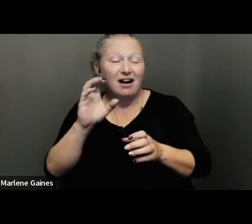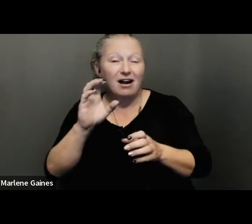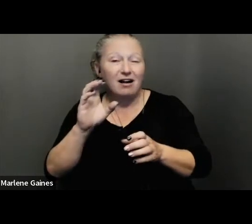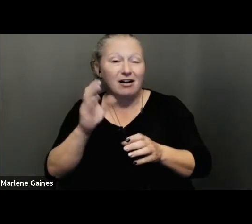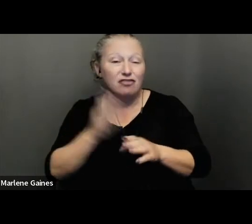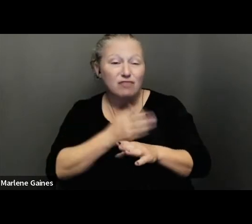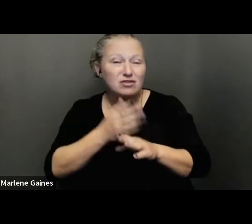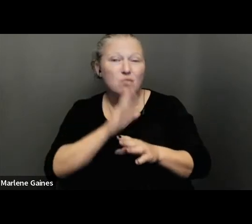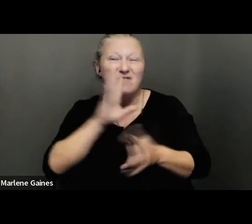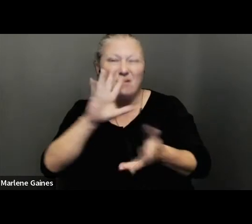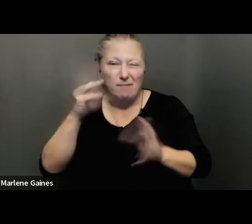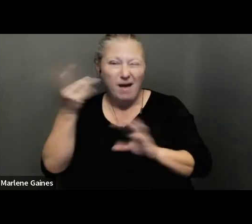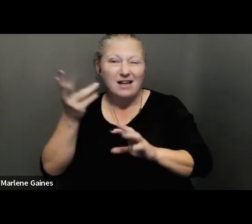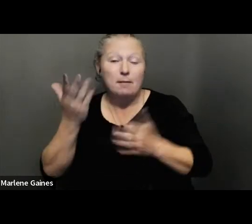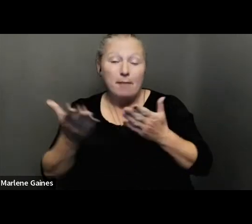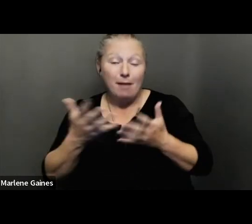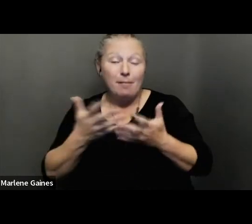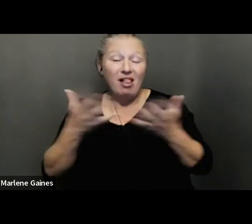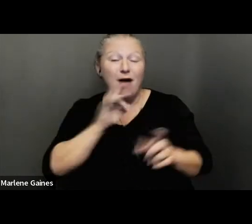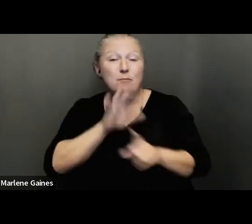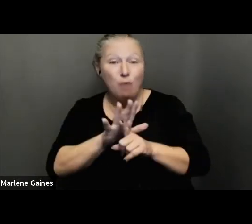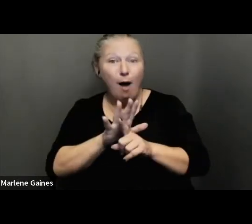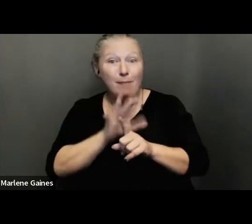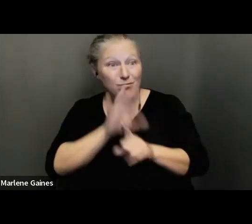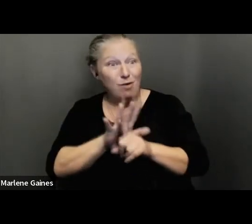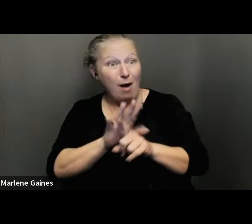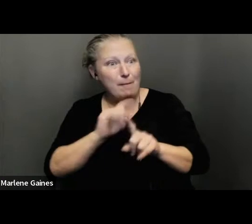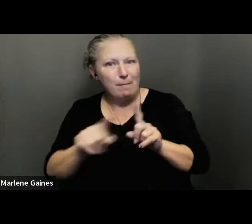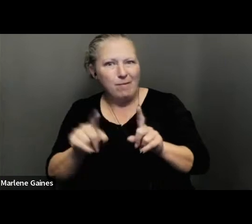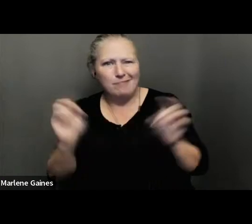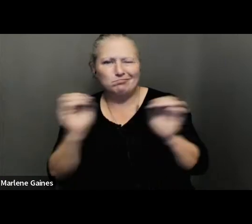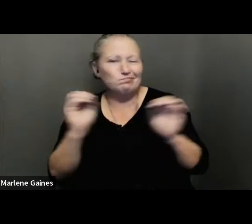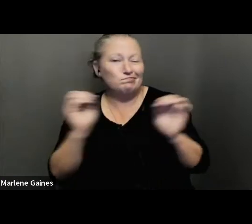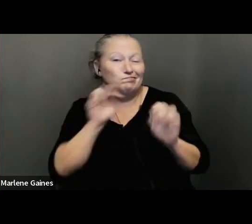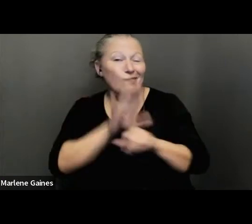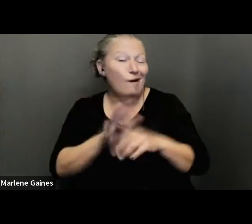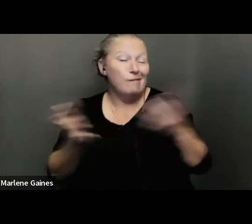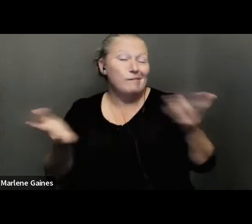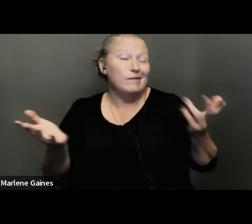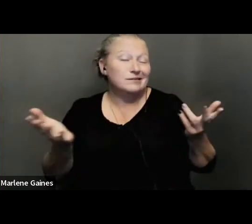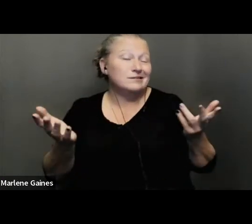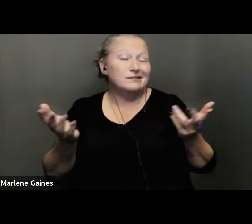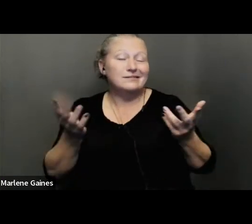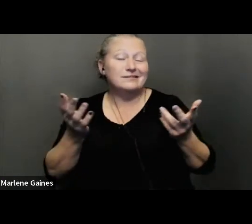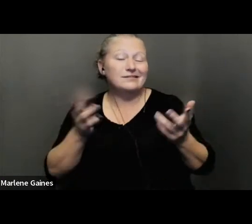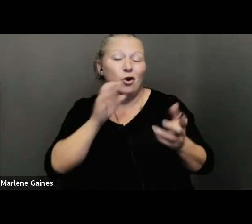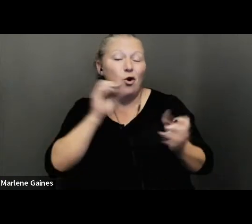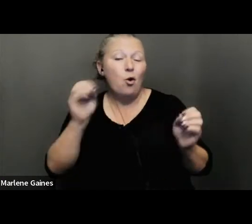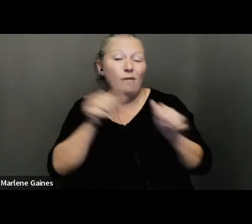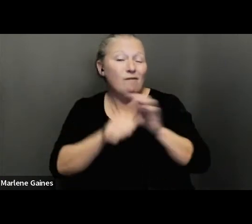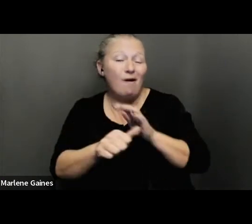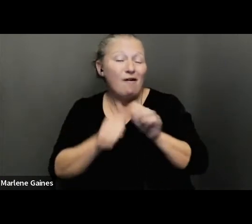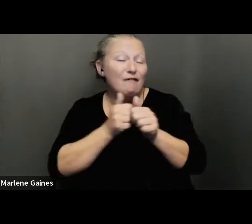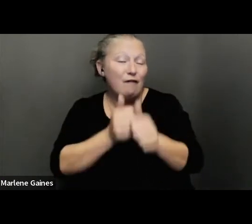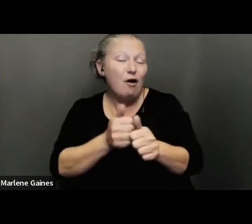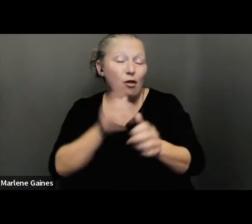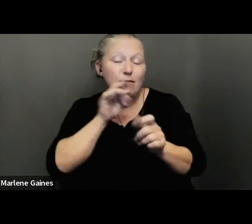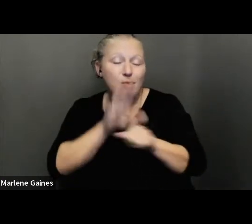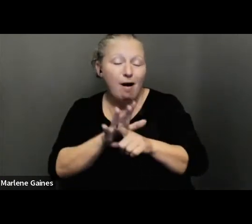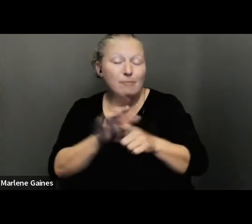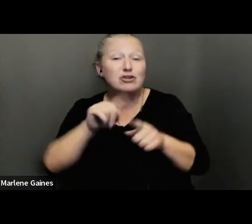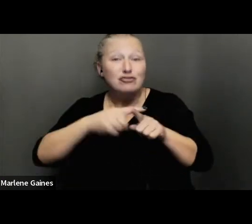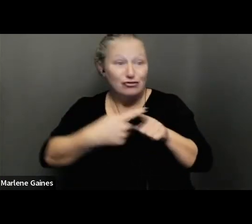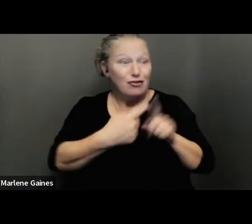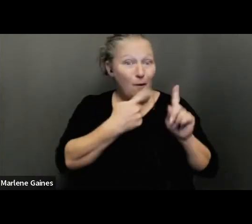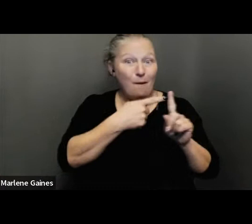it may have been full of promise, but it was empty. And it just, it started one direction and it ended up